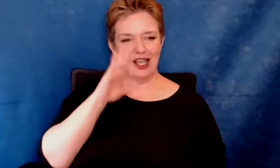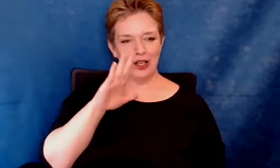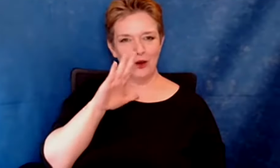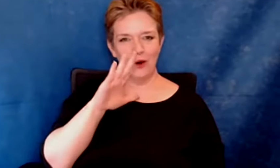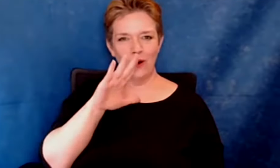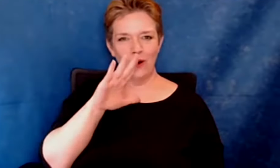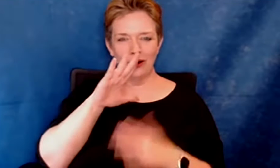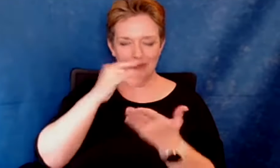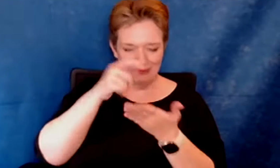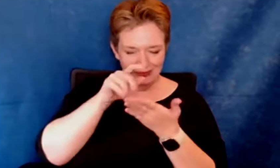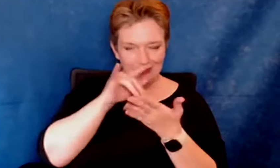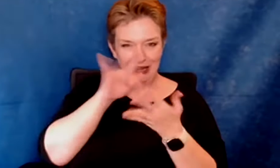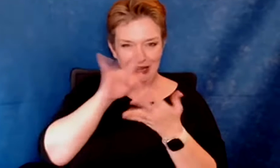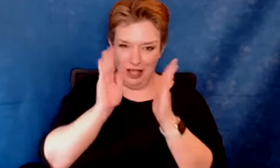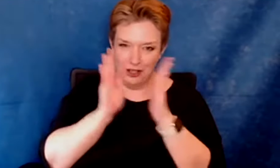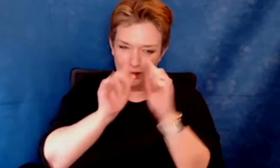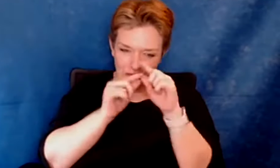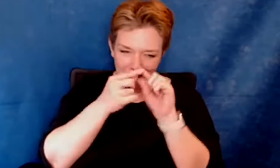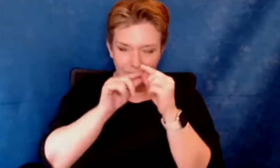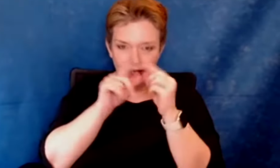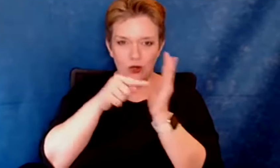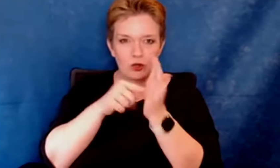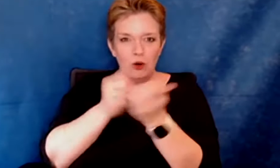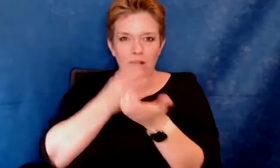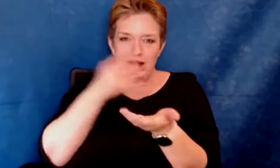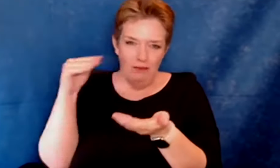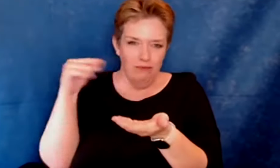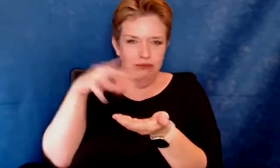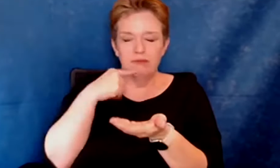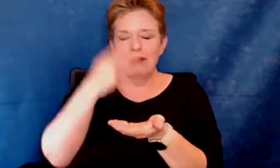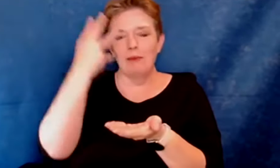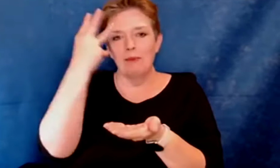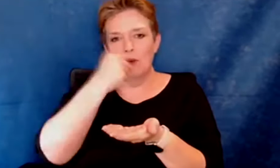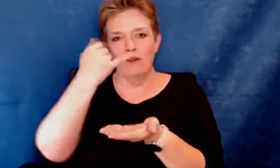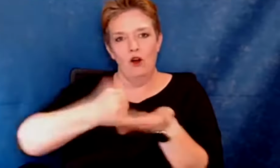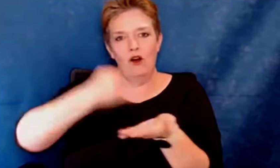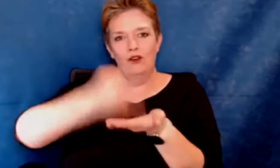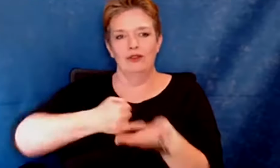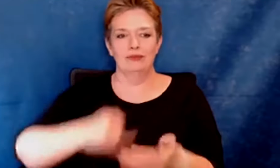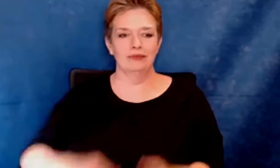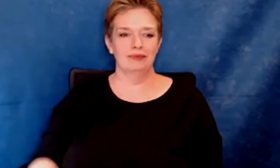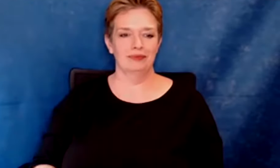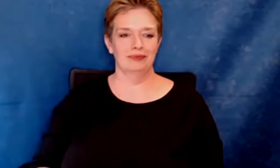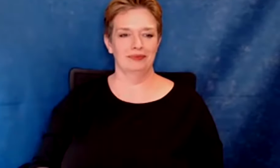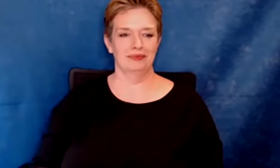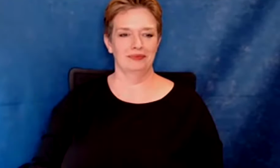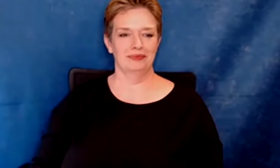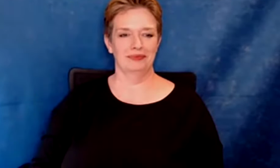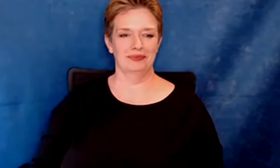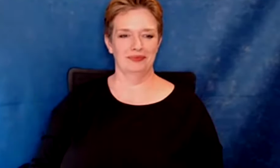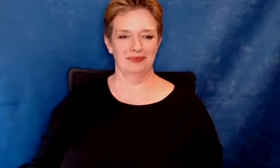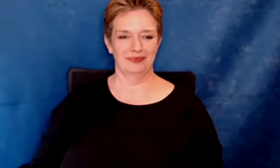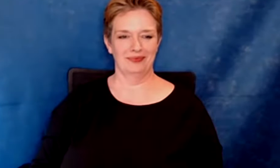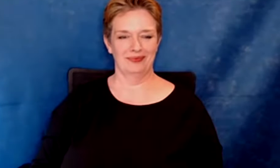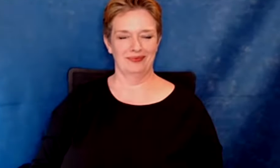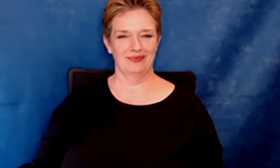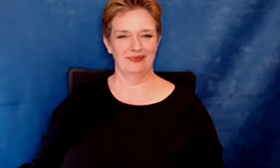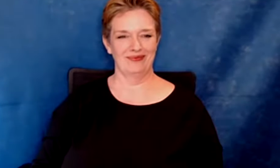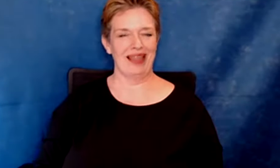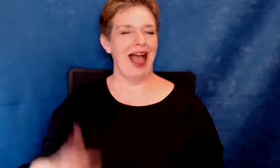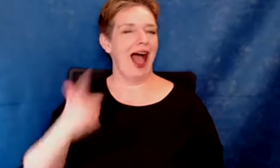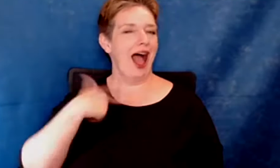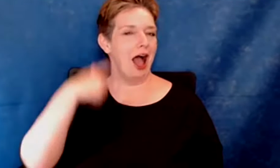that fine detail as you're showing them in the light. They're so beautiful. Thank you. I'm certain that we're going to have